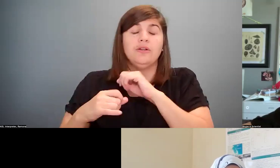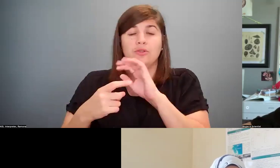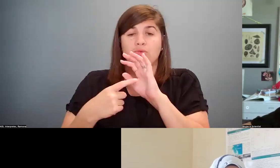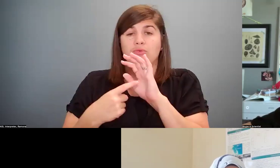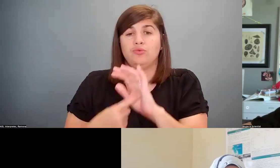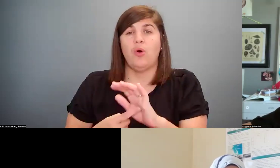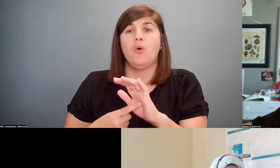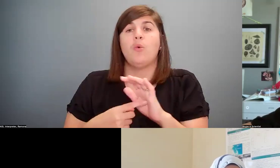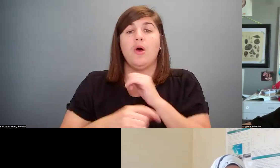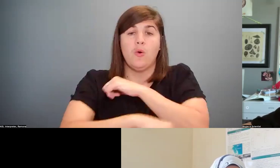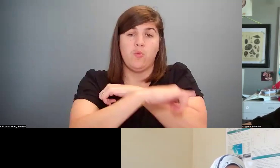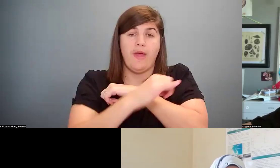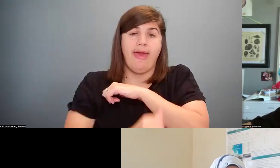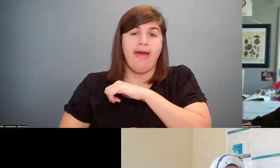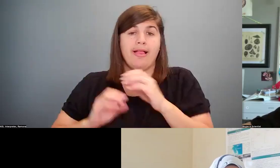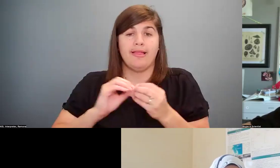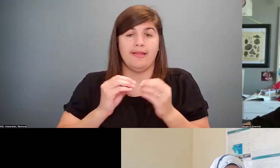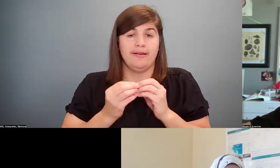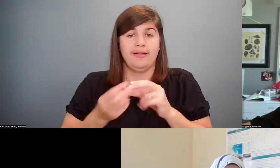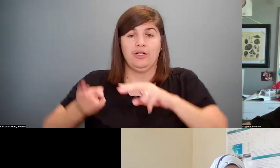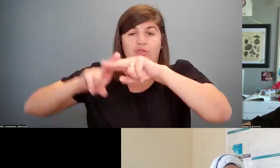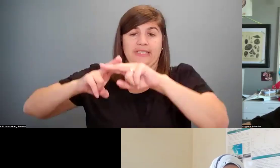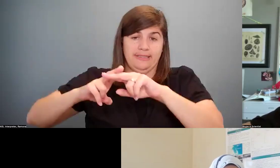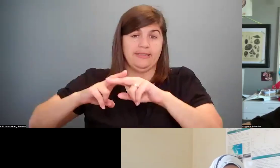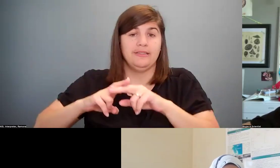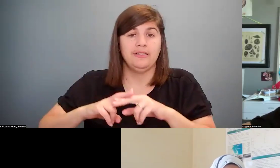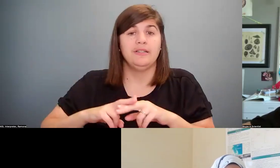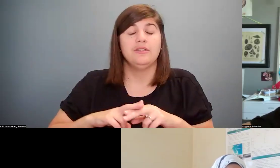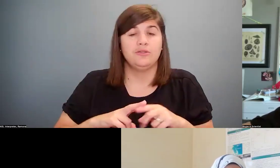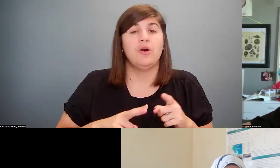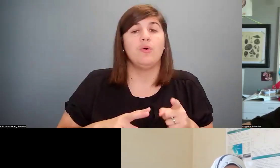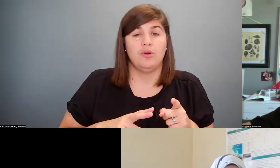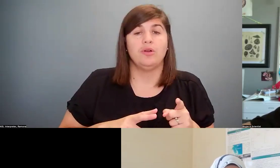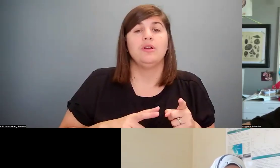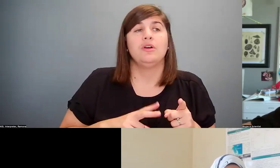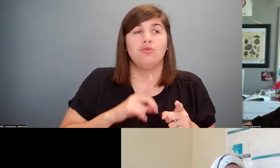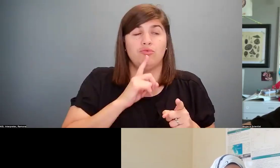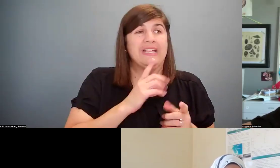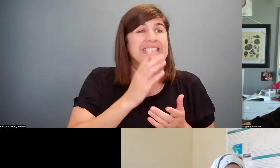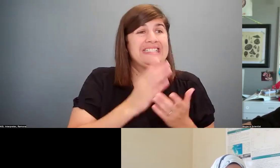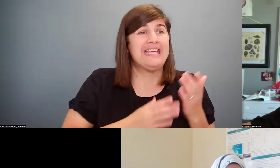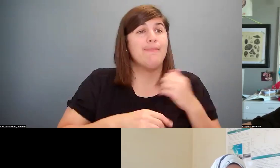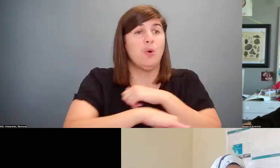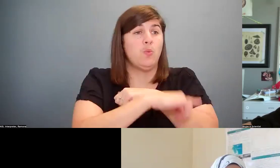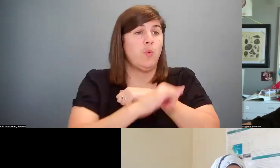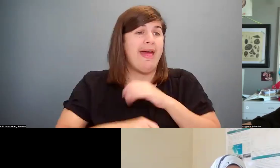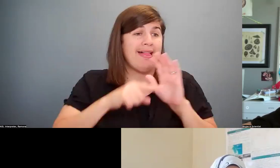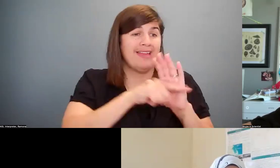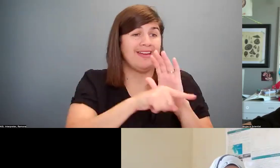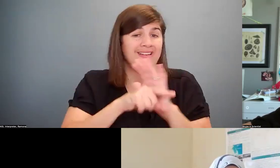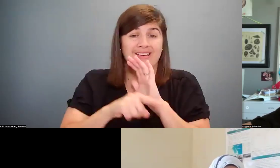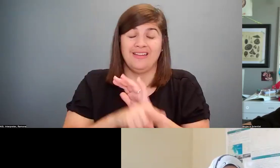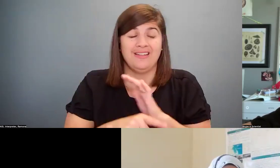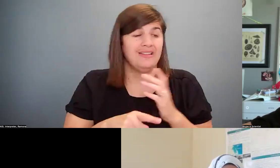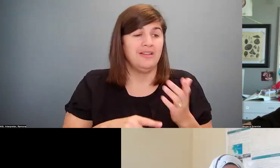population increase. So they are recovering after commercial whaling that decimated their populations. There are only a handful